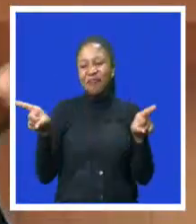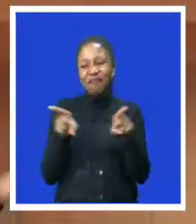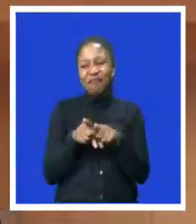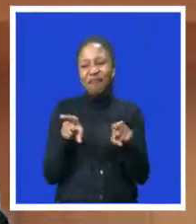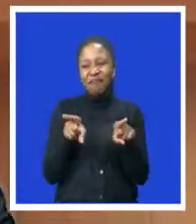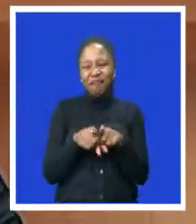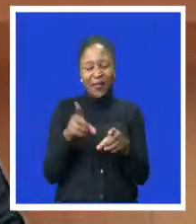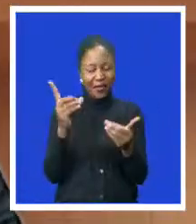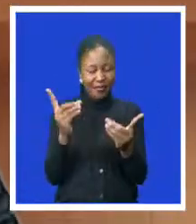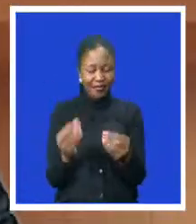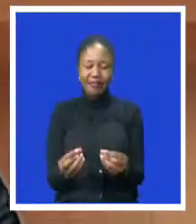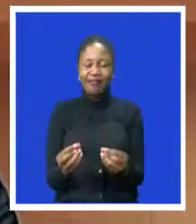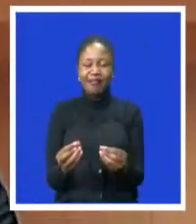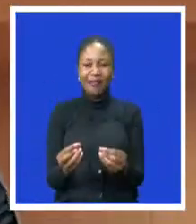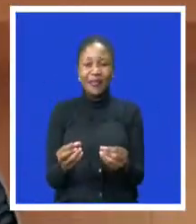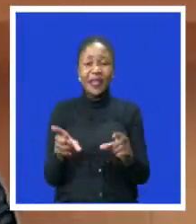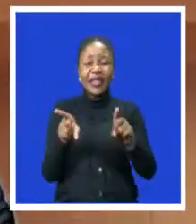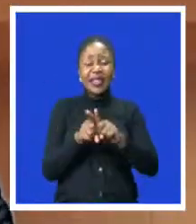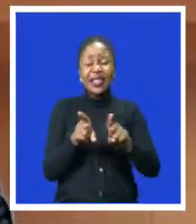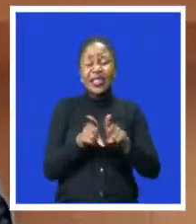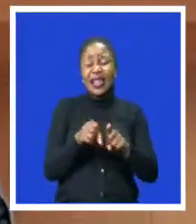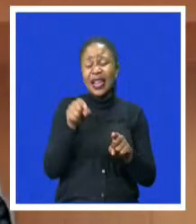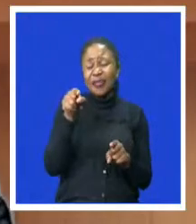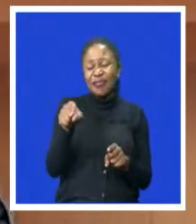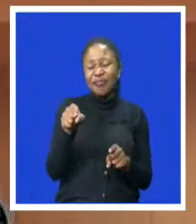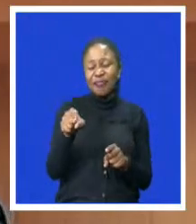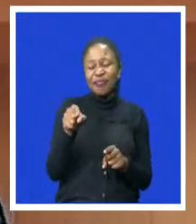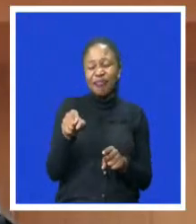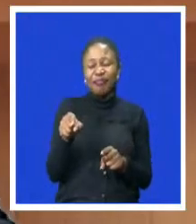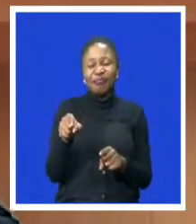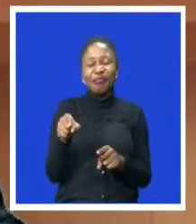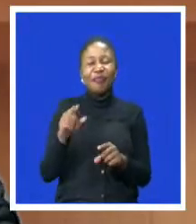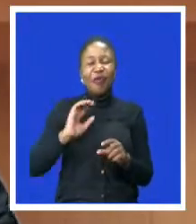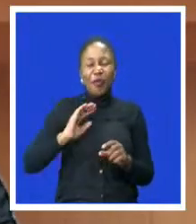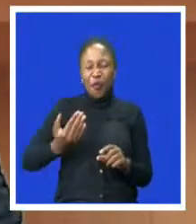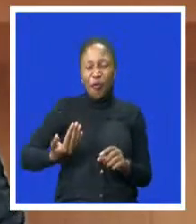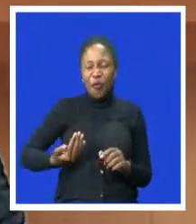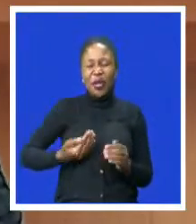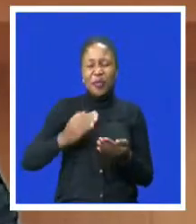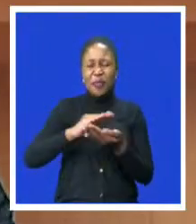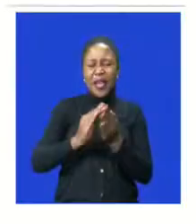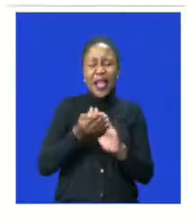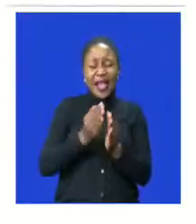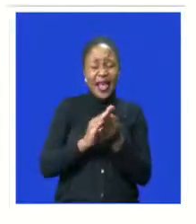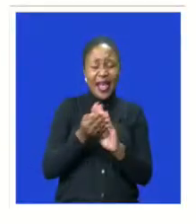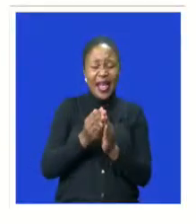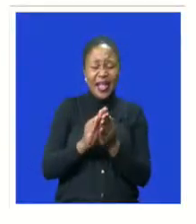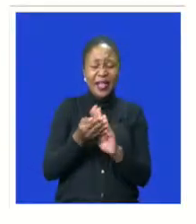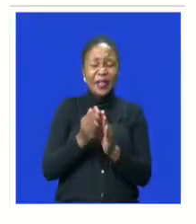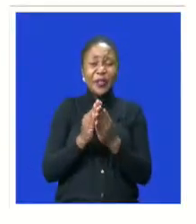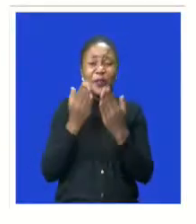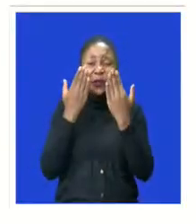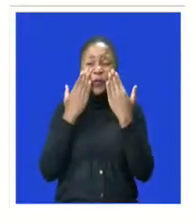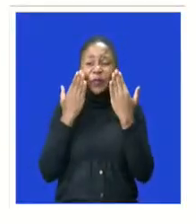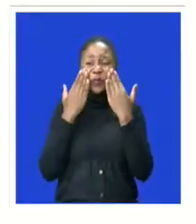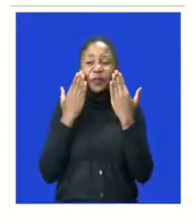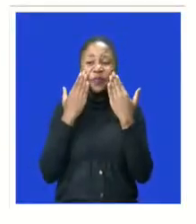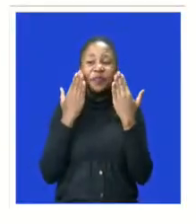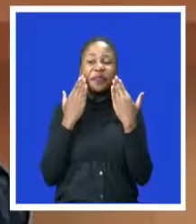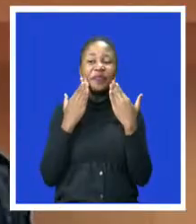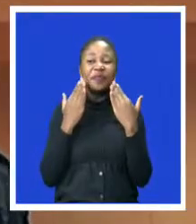So even here, they made ornaments from ivory to decorate themselves. You can imagine